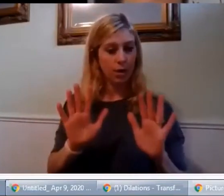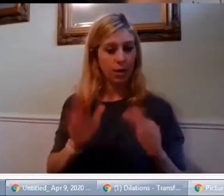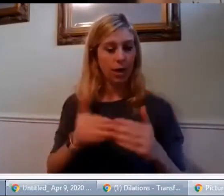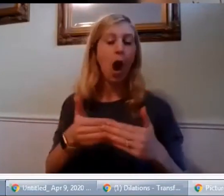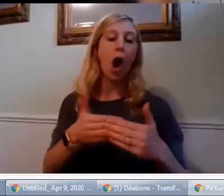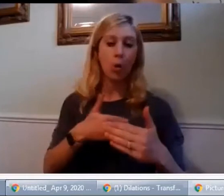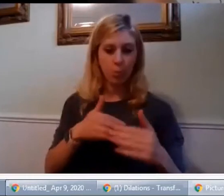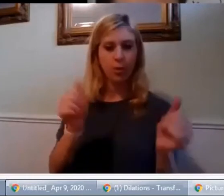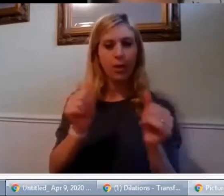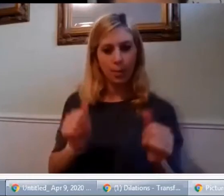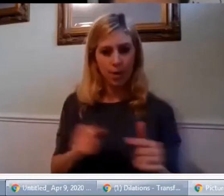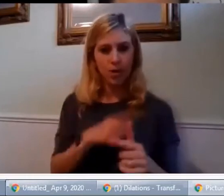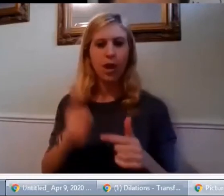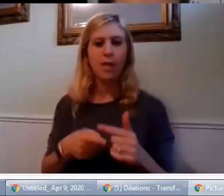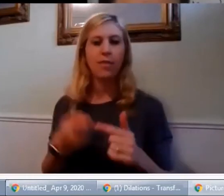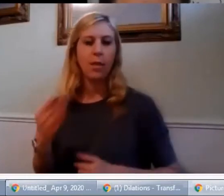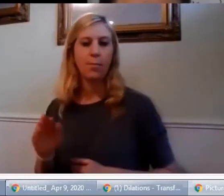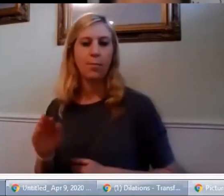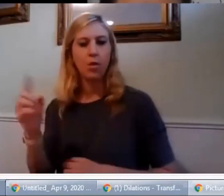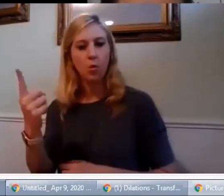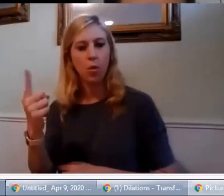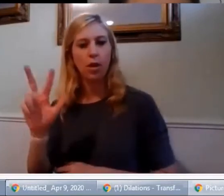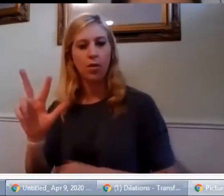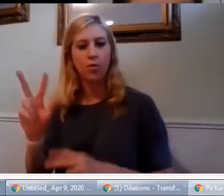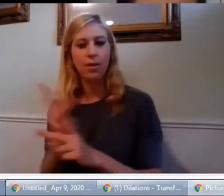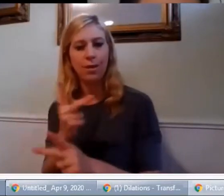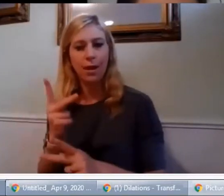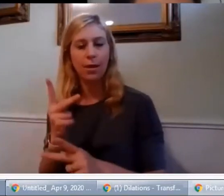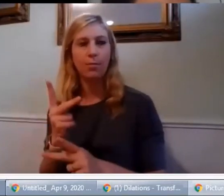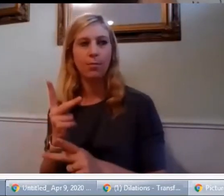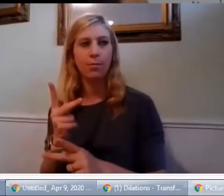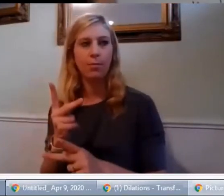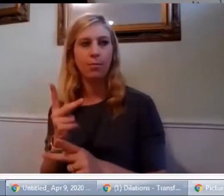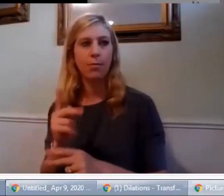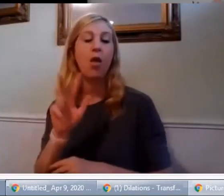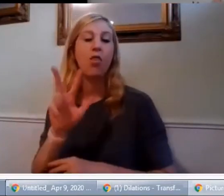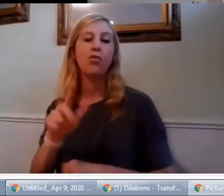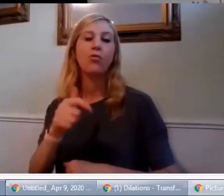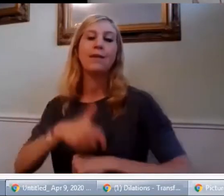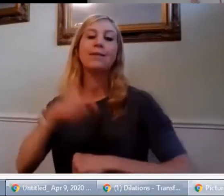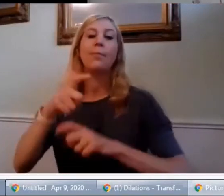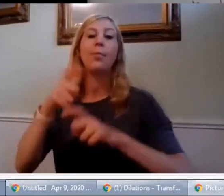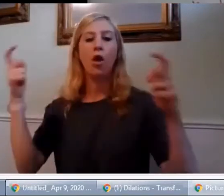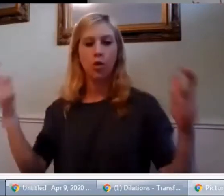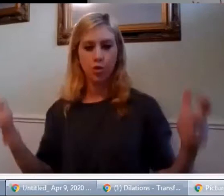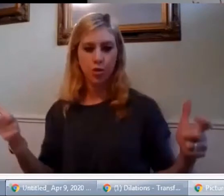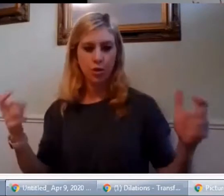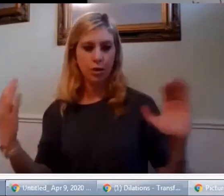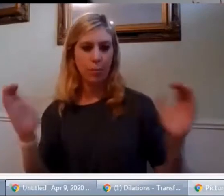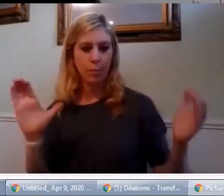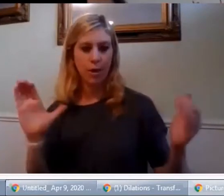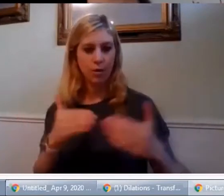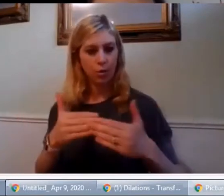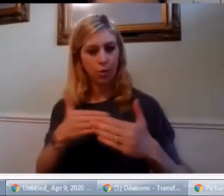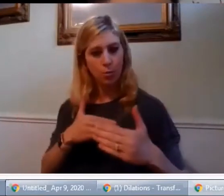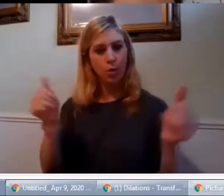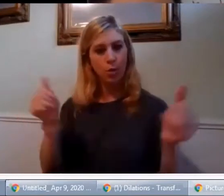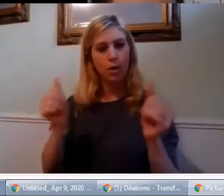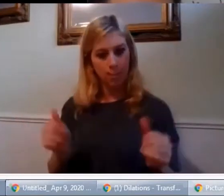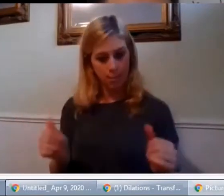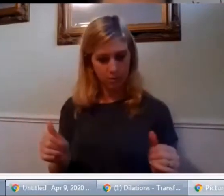larger than the pre-image, right? So we took each X, multiplied it by the K factor, took each